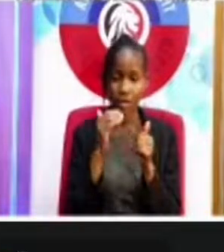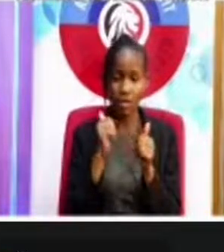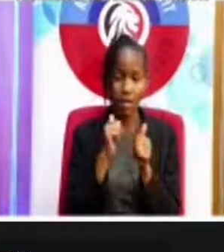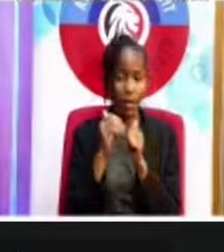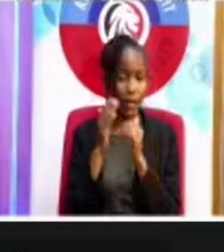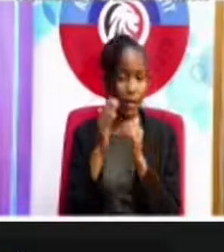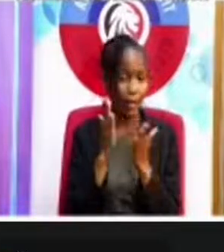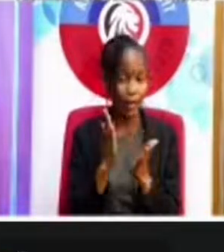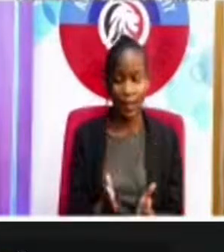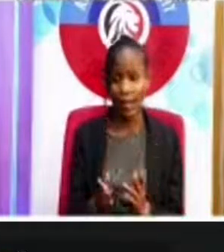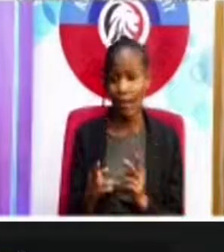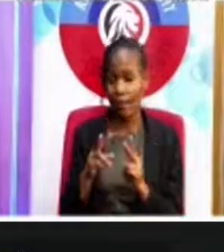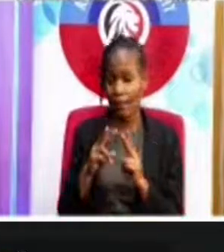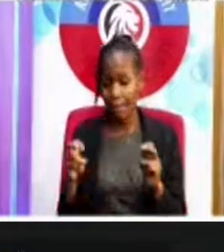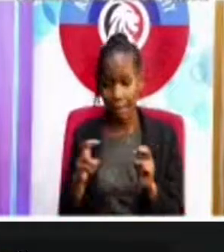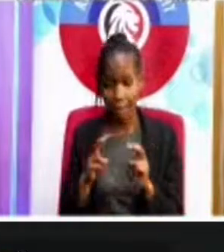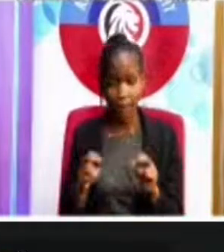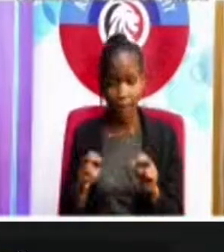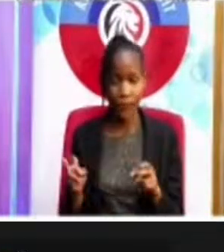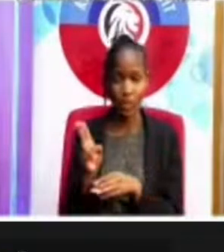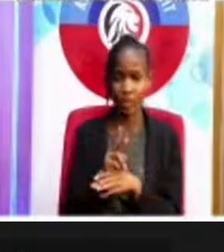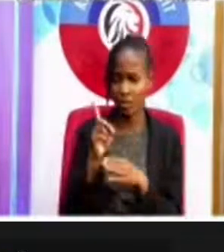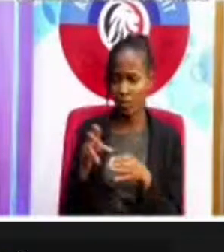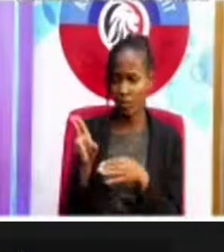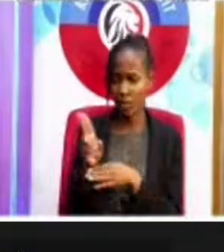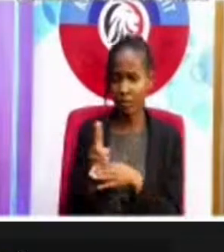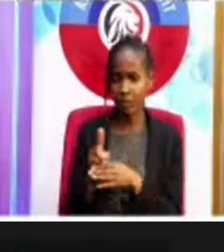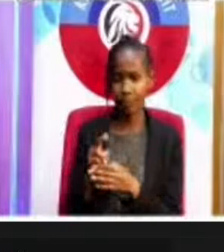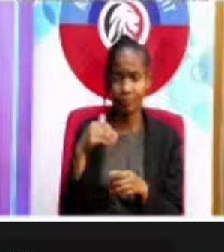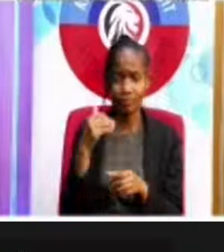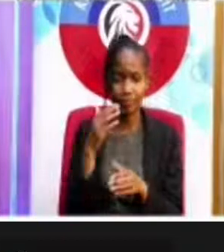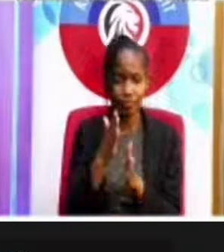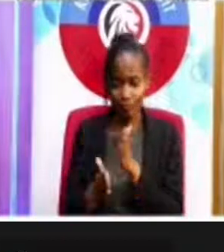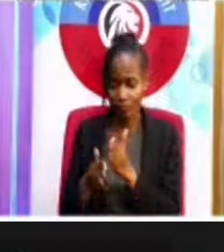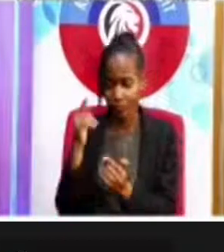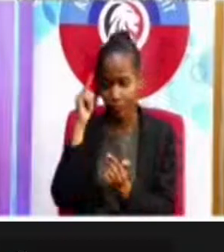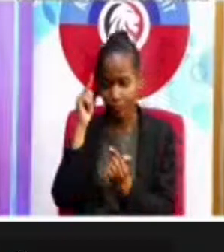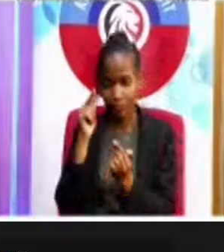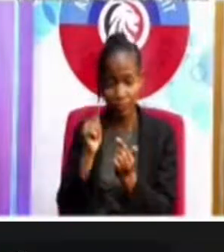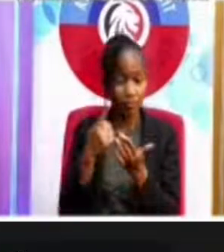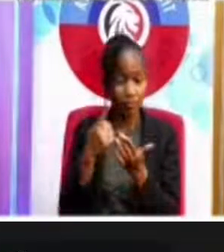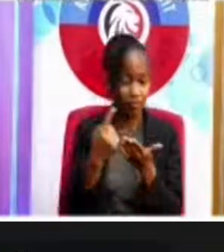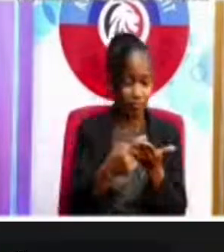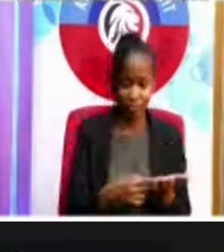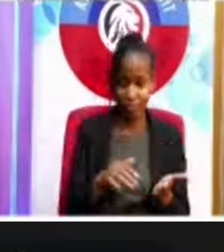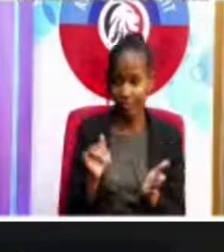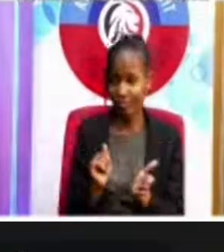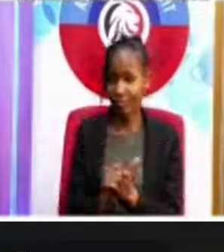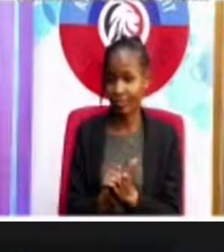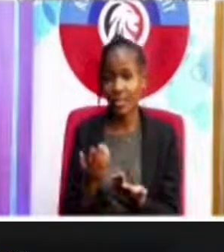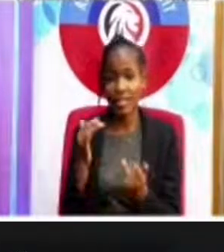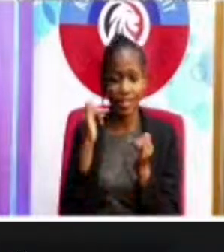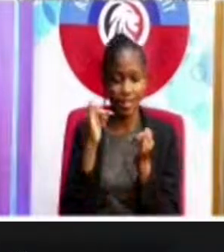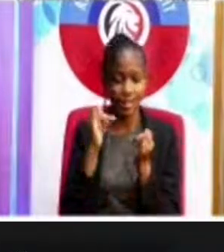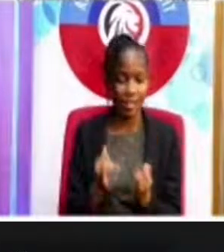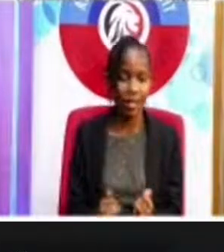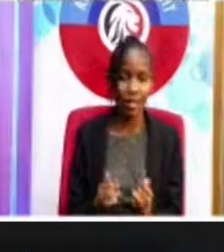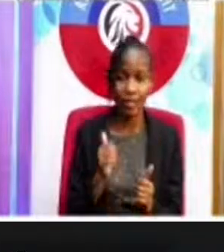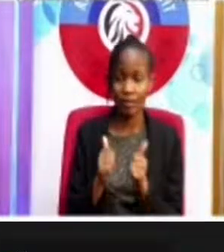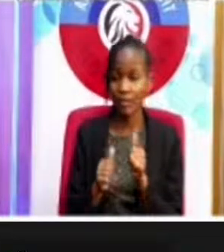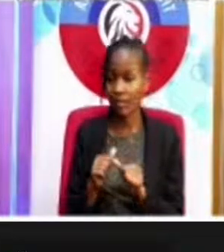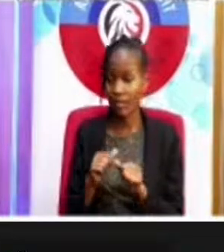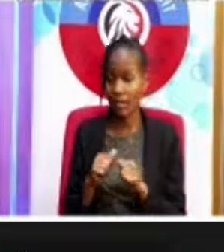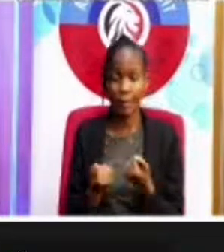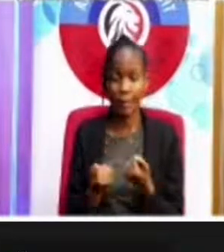parameters they are using to set targets and discuss these. It is the new initiative going forward. We hope to have more